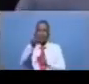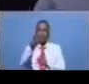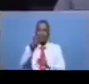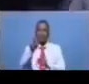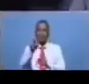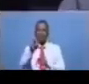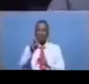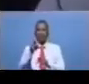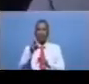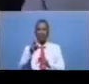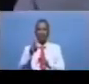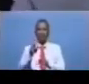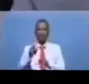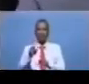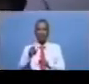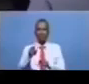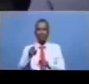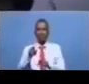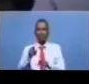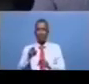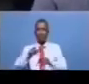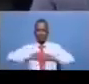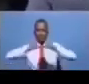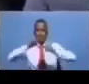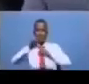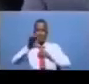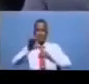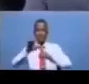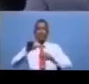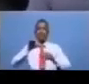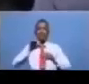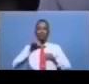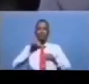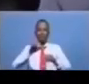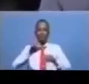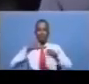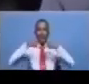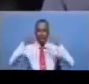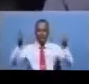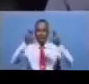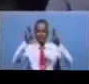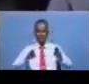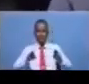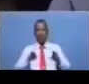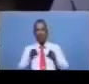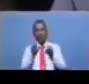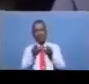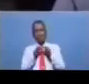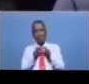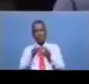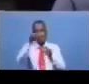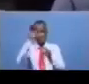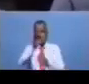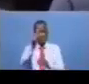the returning officer for the 2020 presidential election. You conducted the election and declared the results of sin. In your